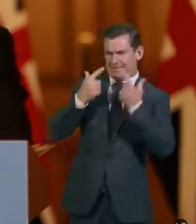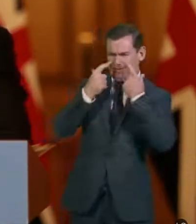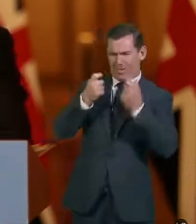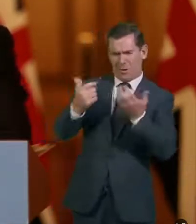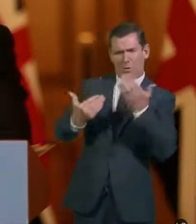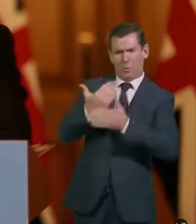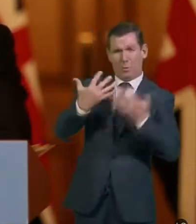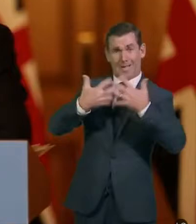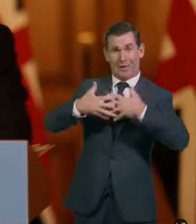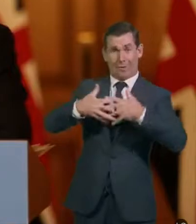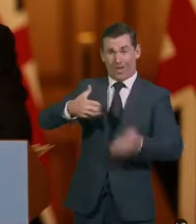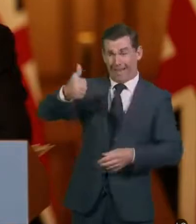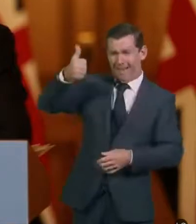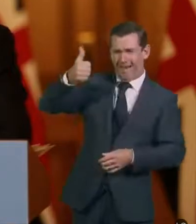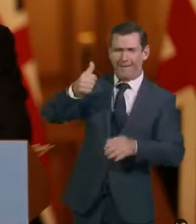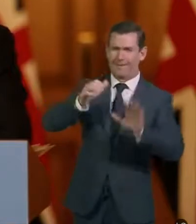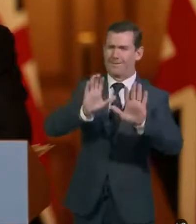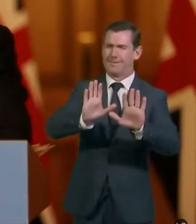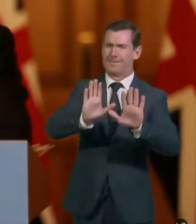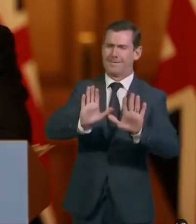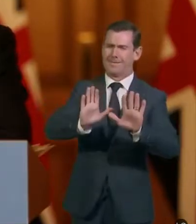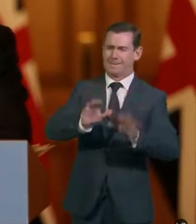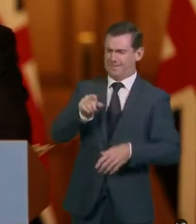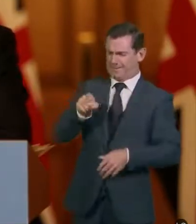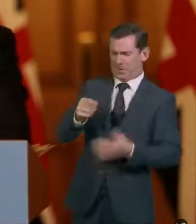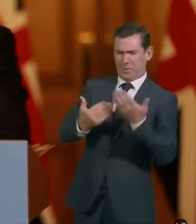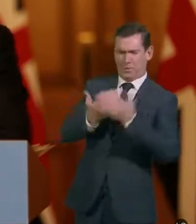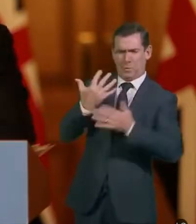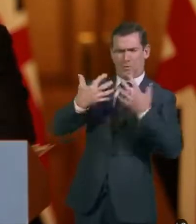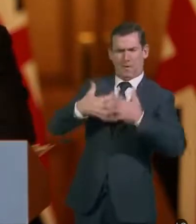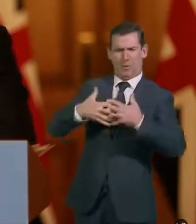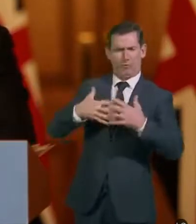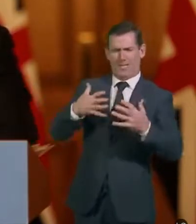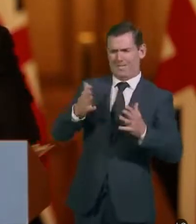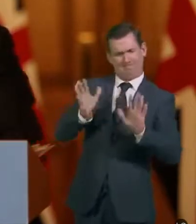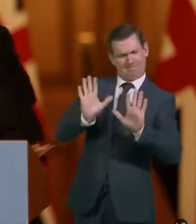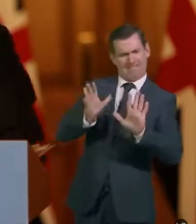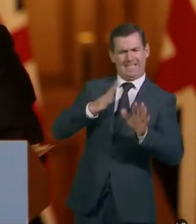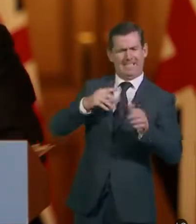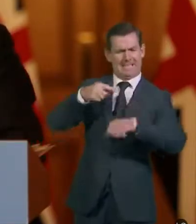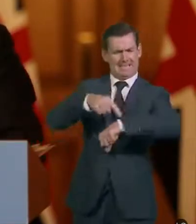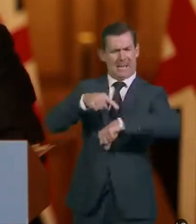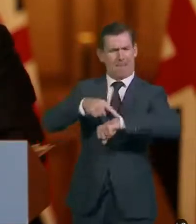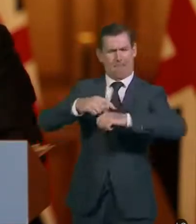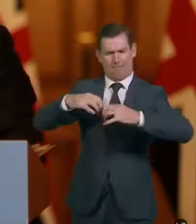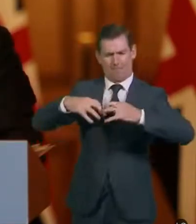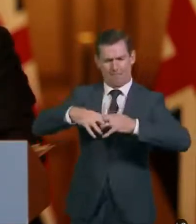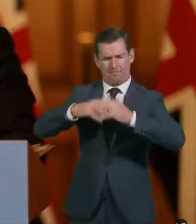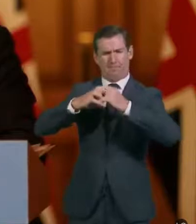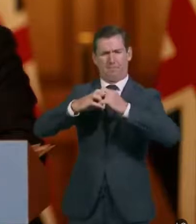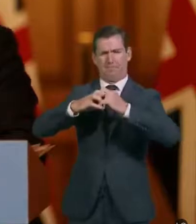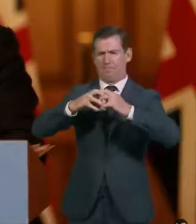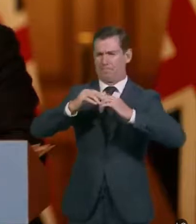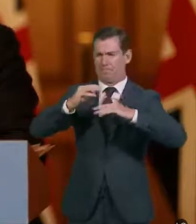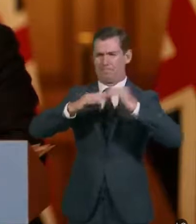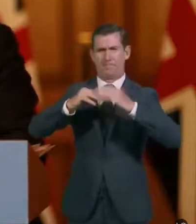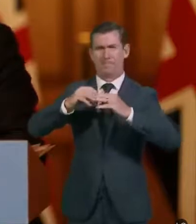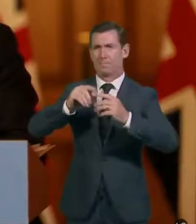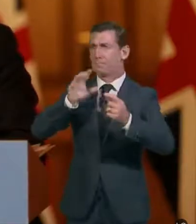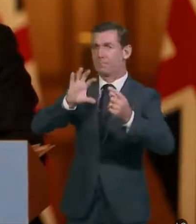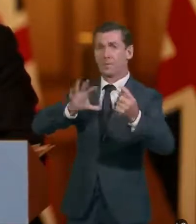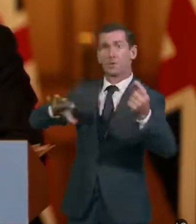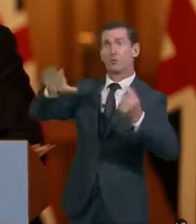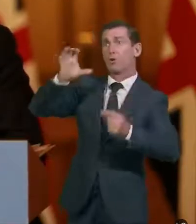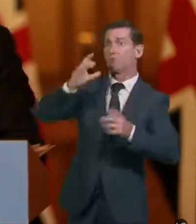take time to develop this plan. No country in the world is regularly testing millions of people, so we need